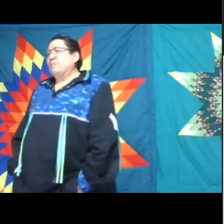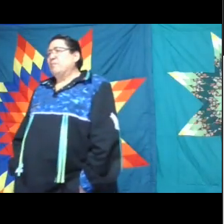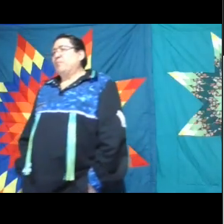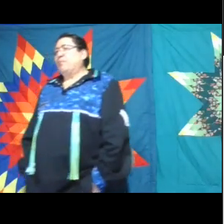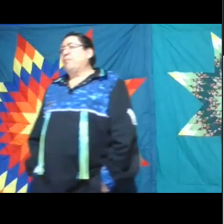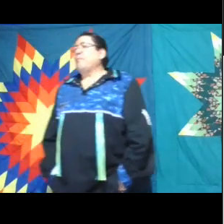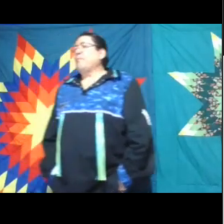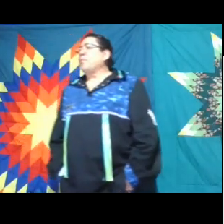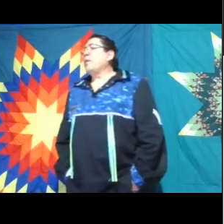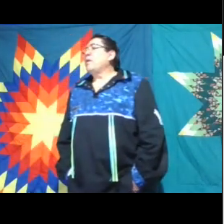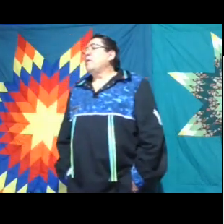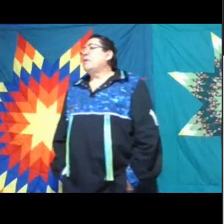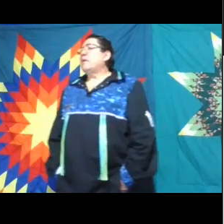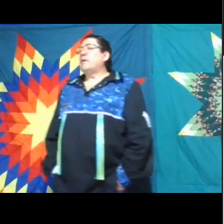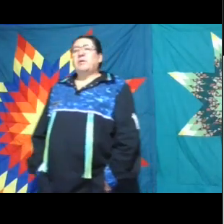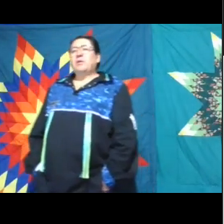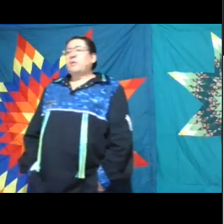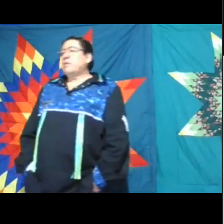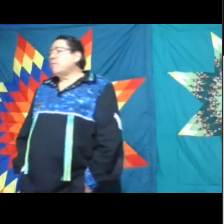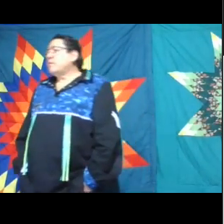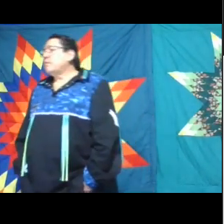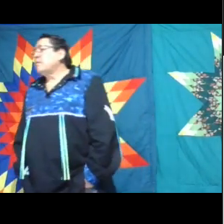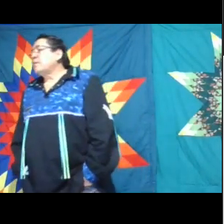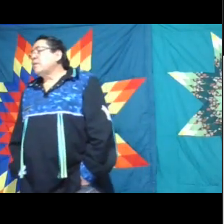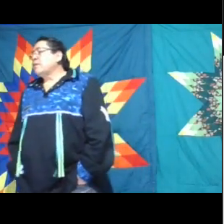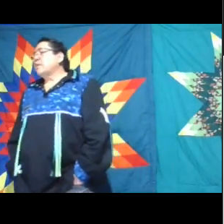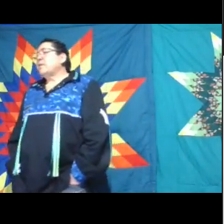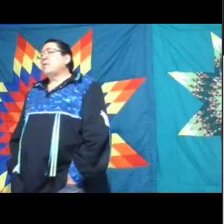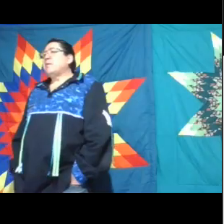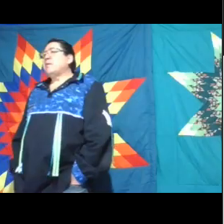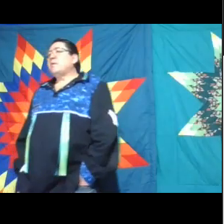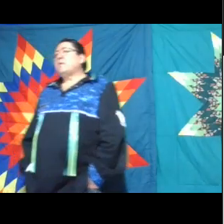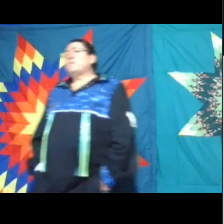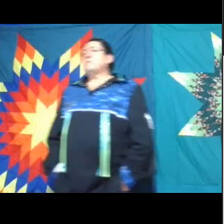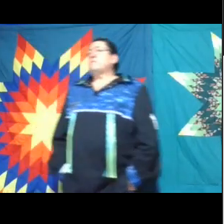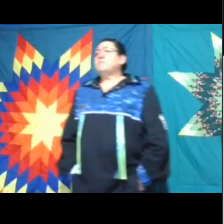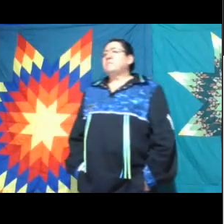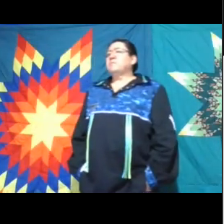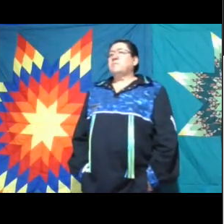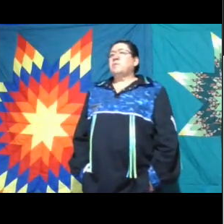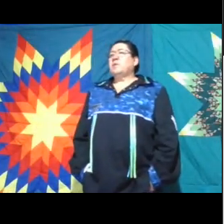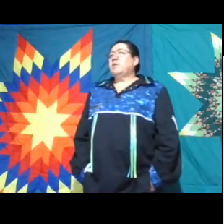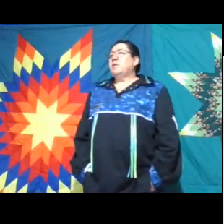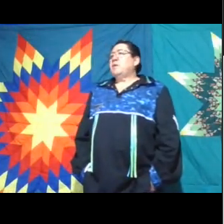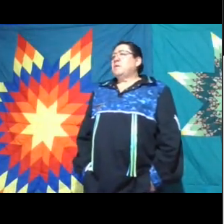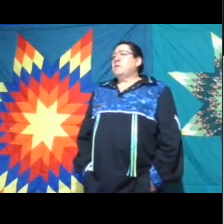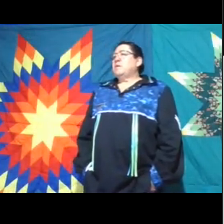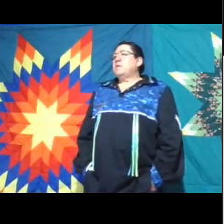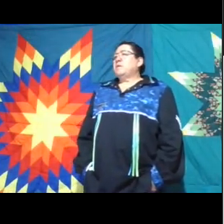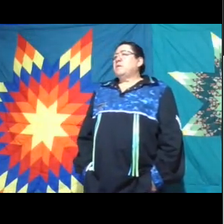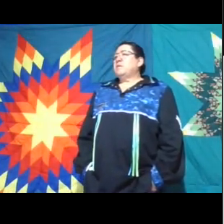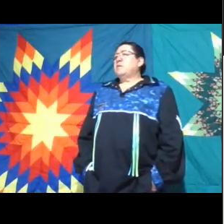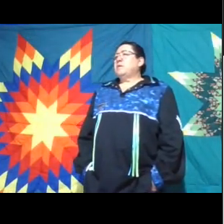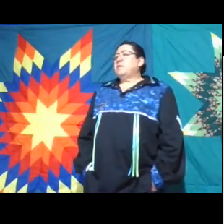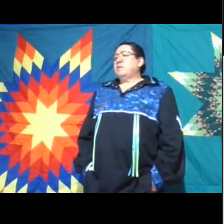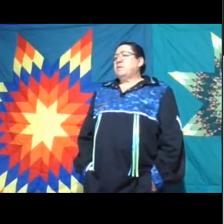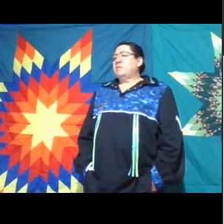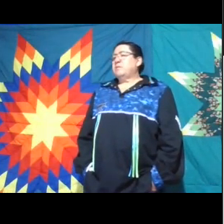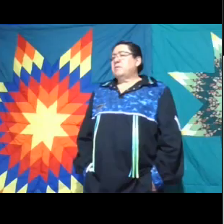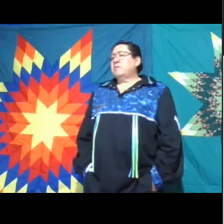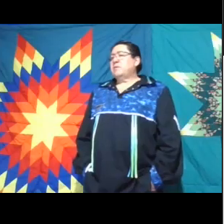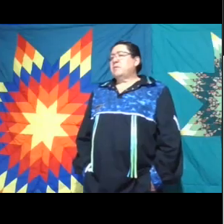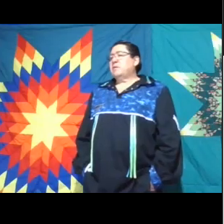Welcome. Thanks, Brad. That's all the time we've got for questions today, but Brad's contact information is on the screen. And I know from working with Brad, he's very generous